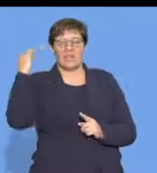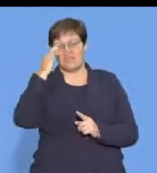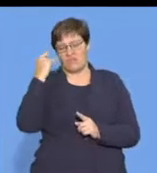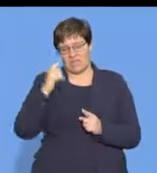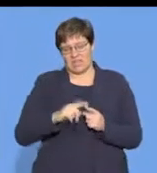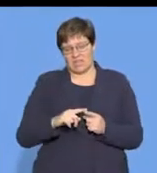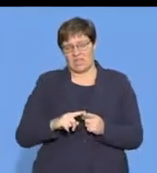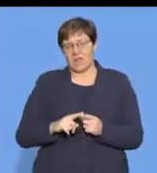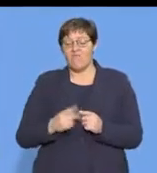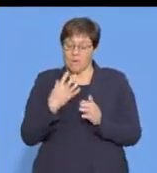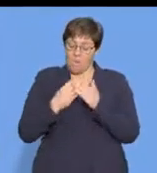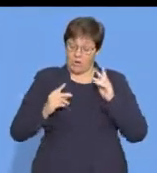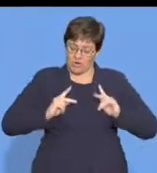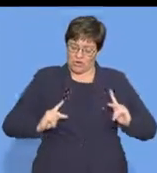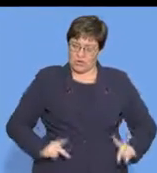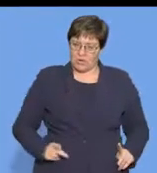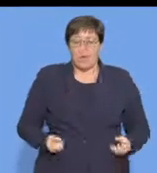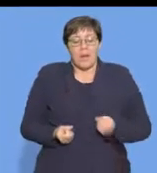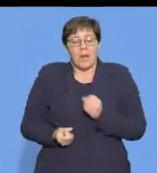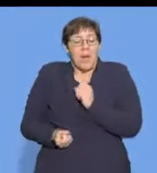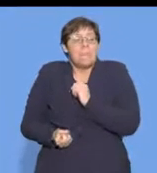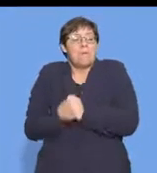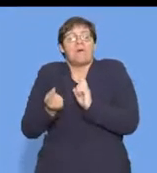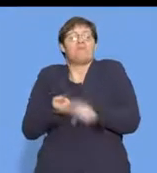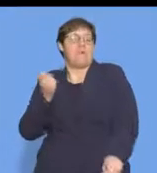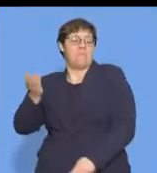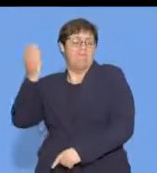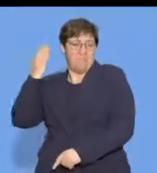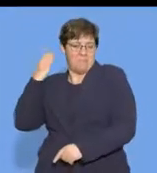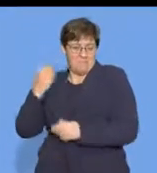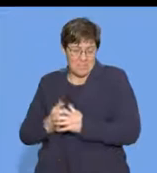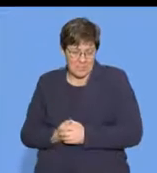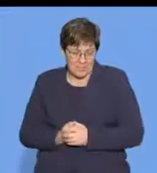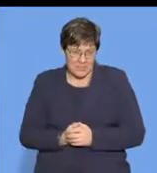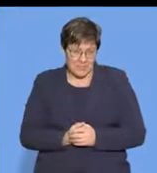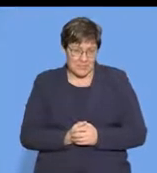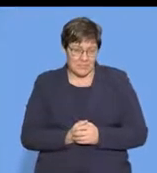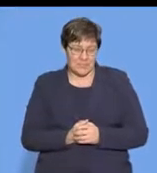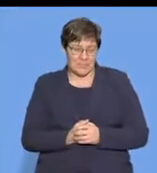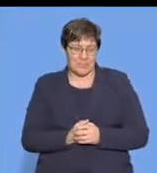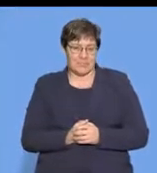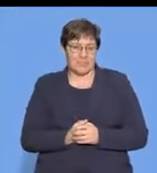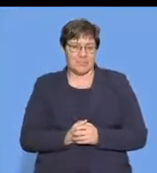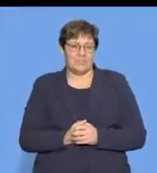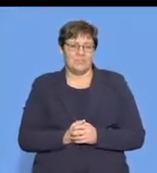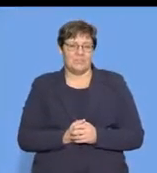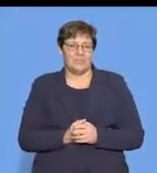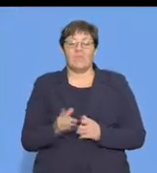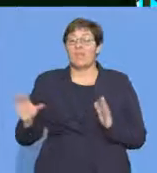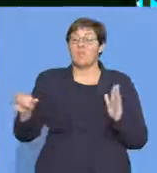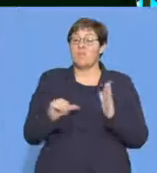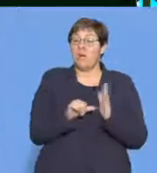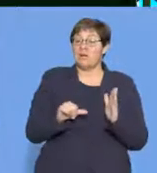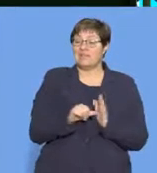origin. Okay, so that's important. It is of where humans came from. And what is important in